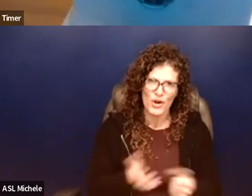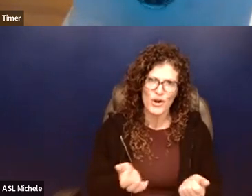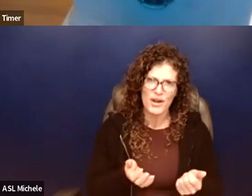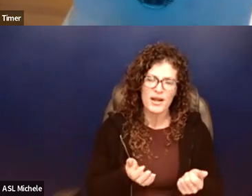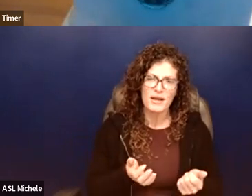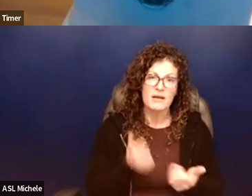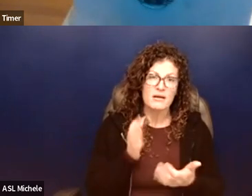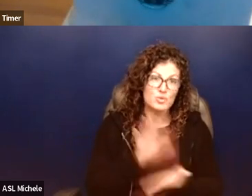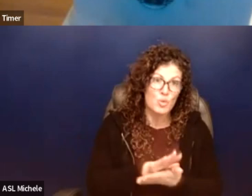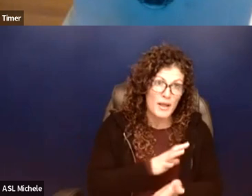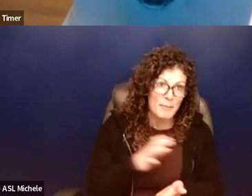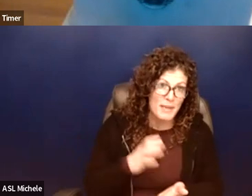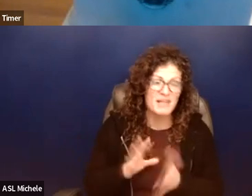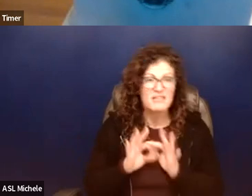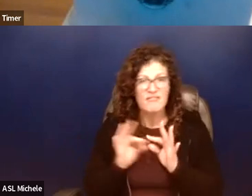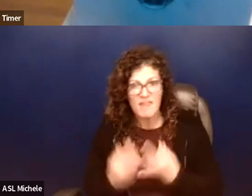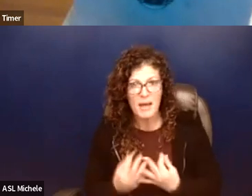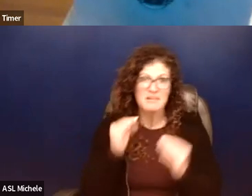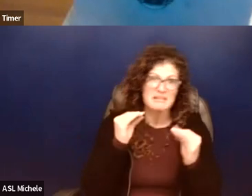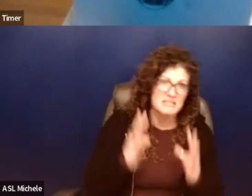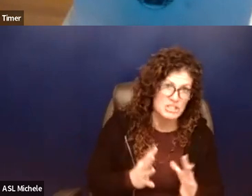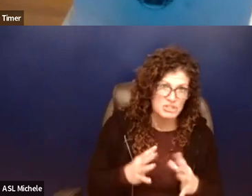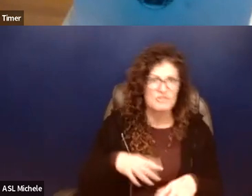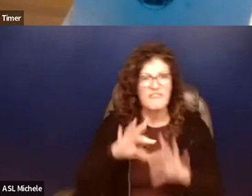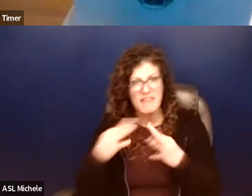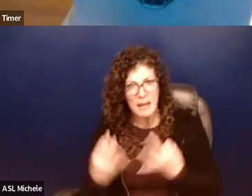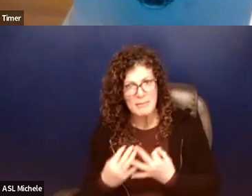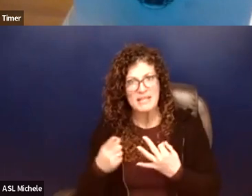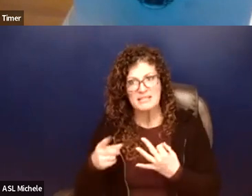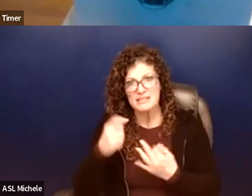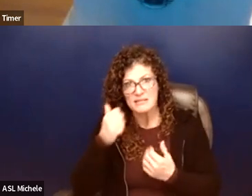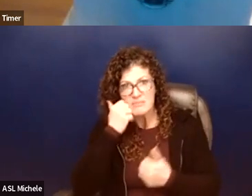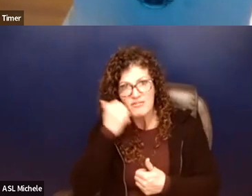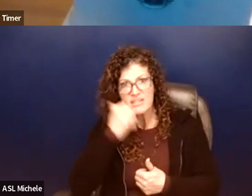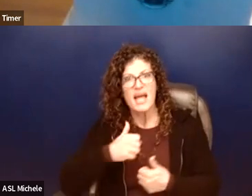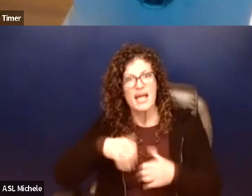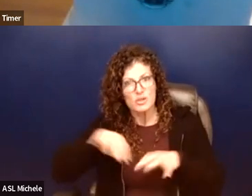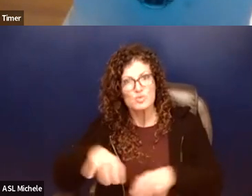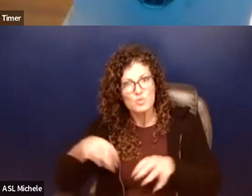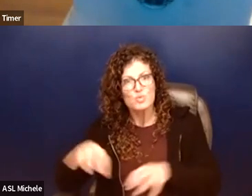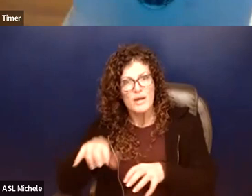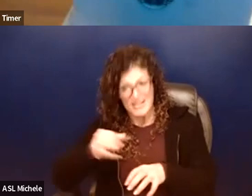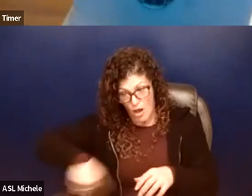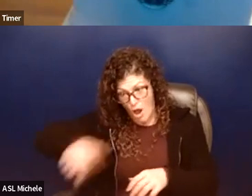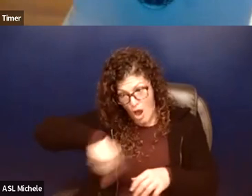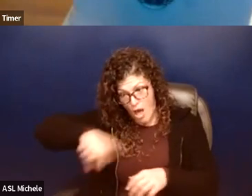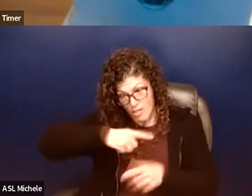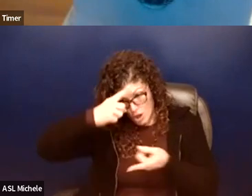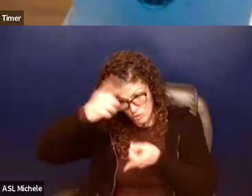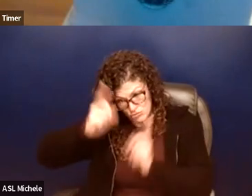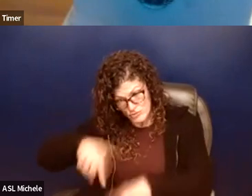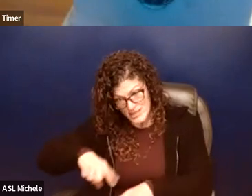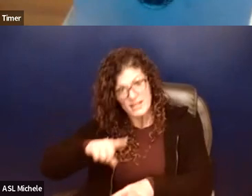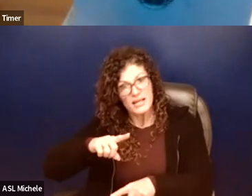and the families and the teachers and the people who are doing the work every day all agree that something should be done and should be happening,